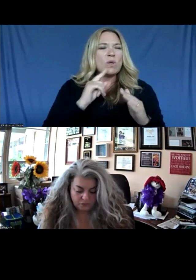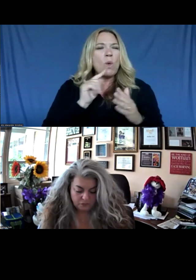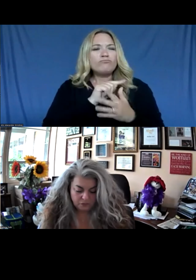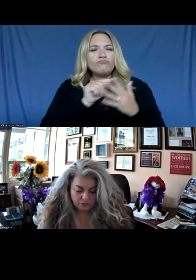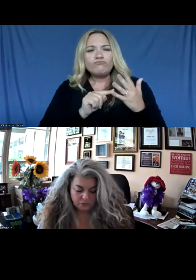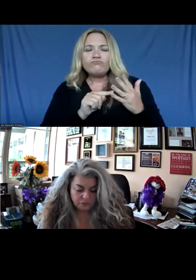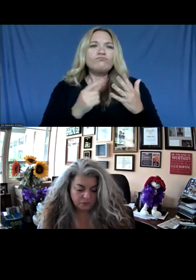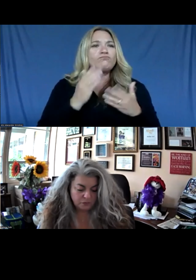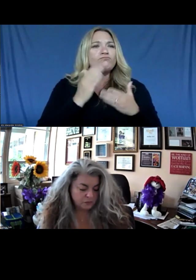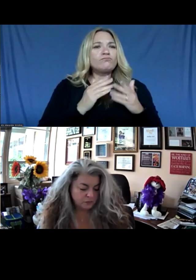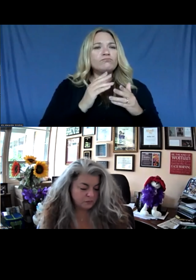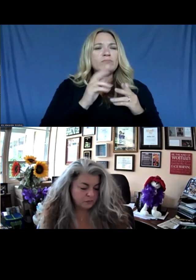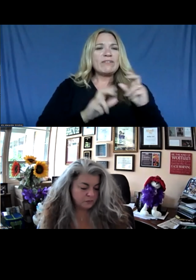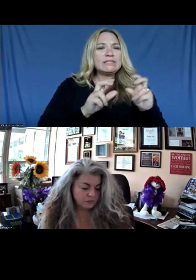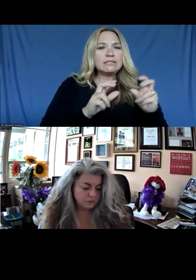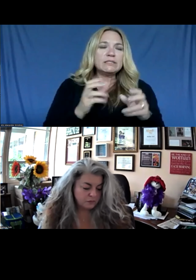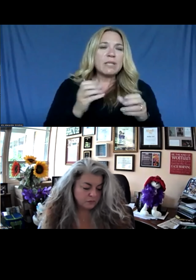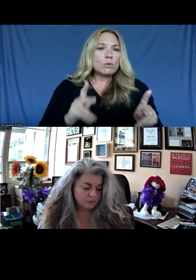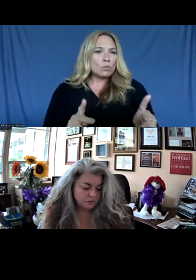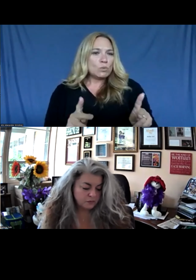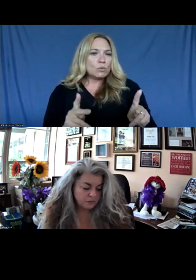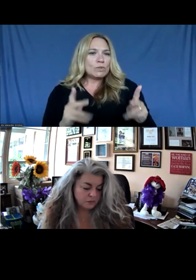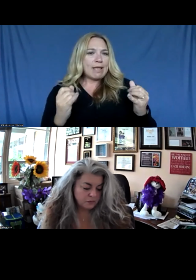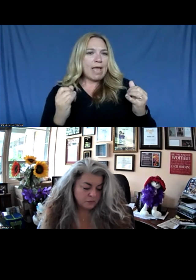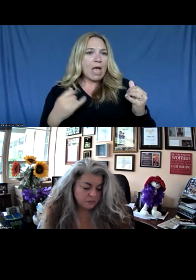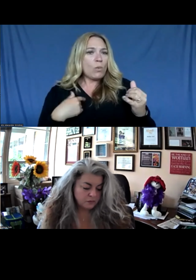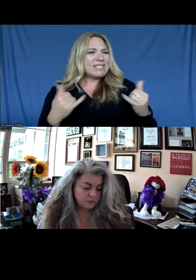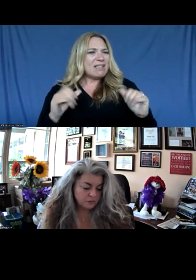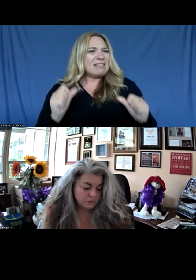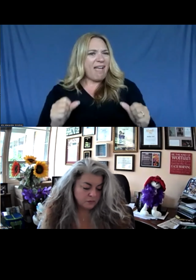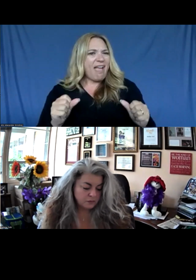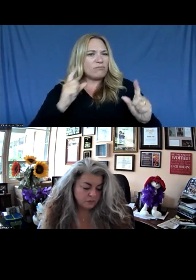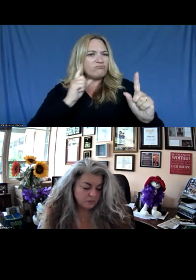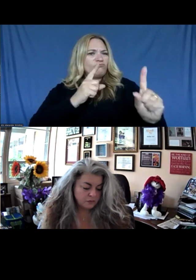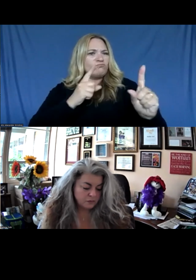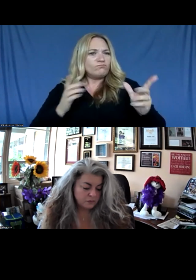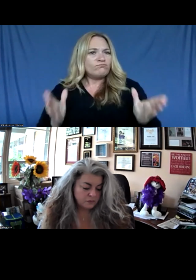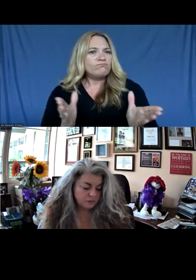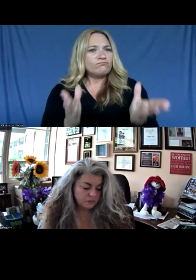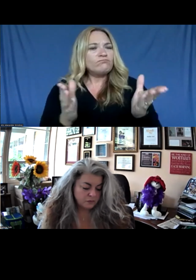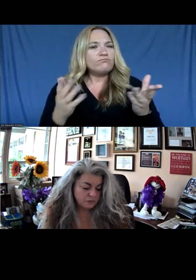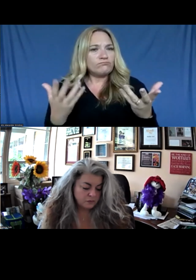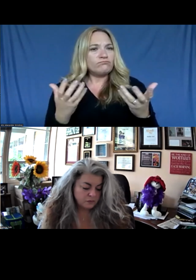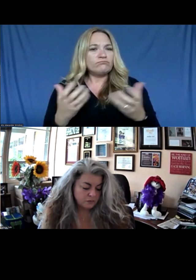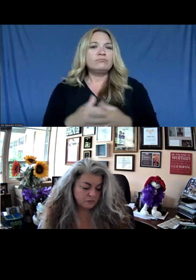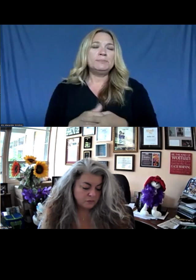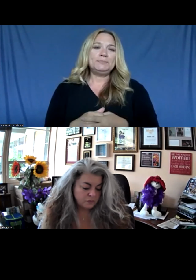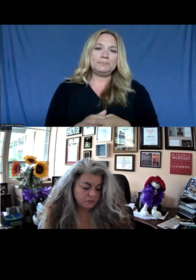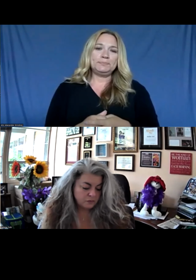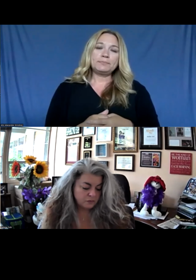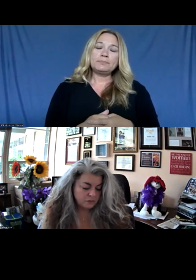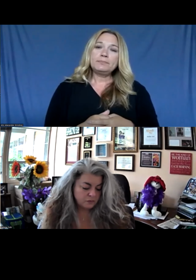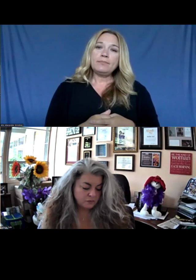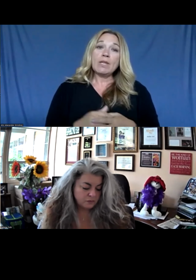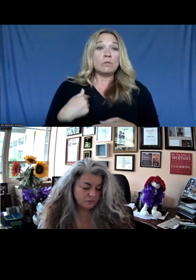investment opportunities that we can still push for. And we have, we, as part